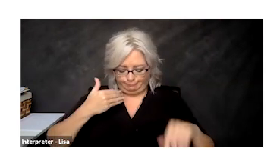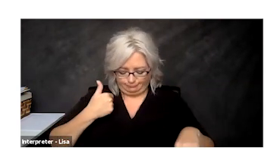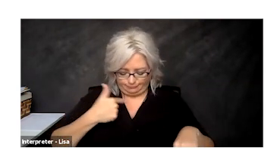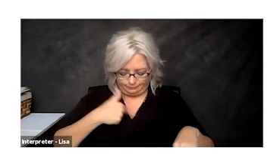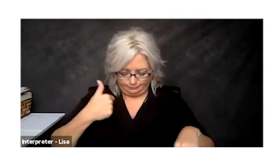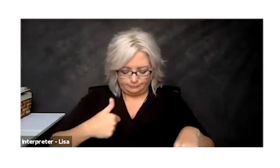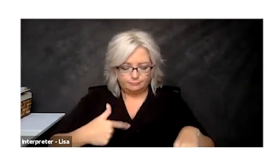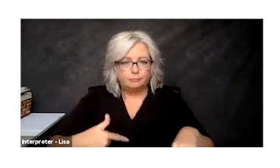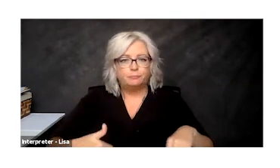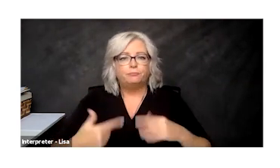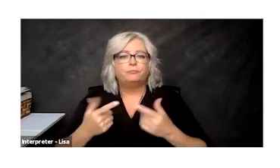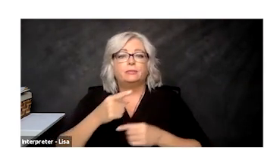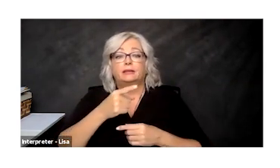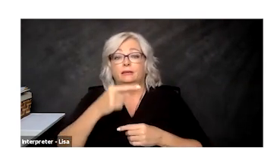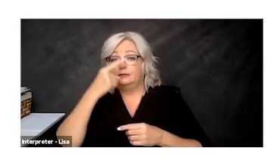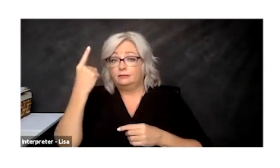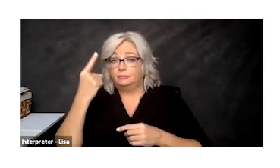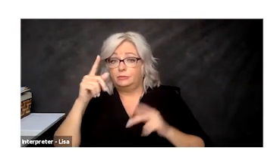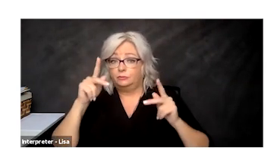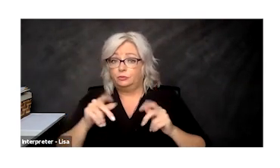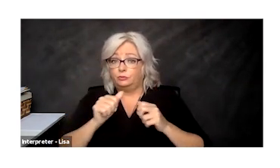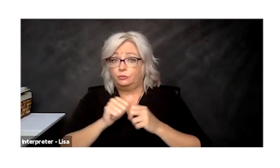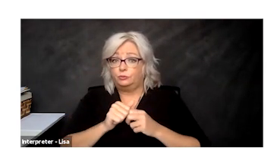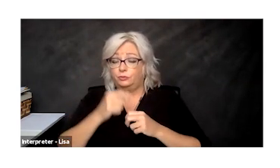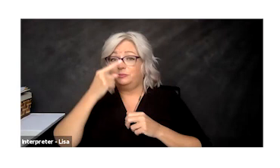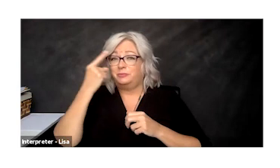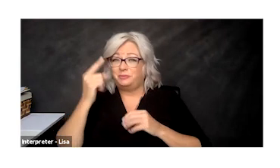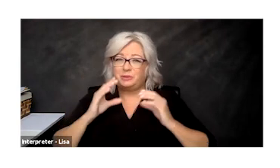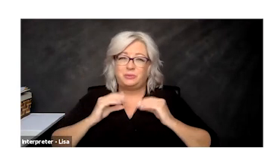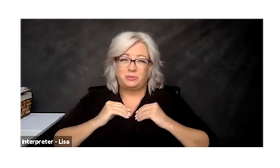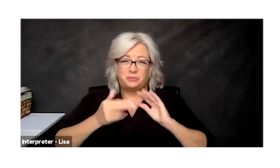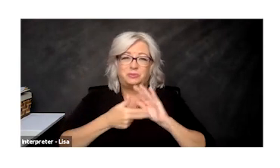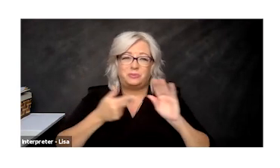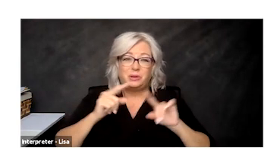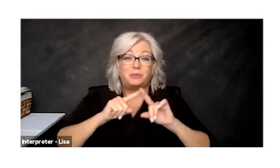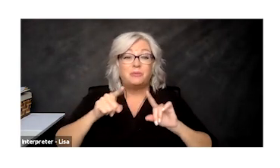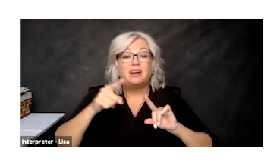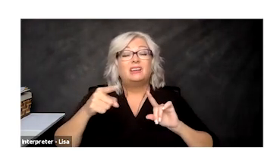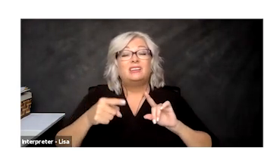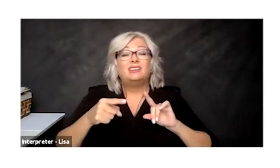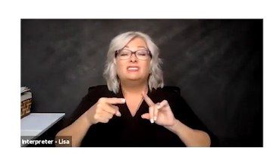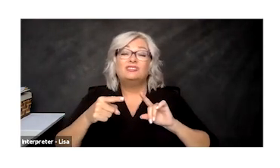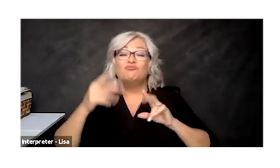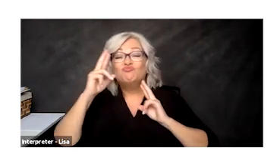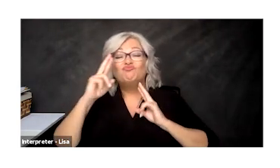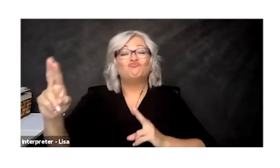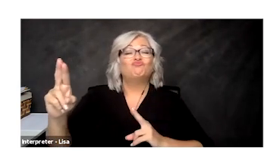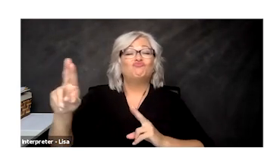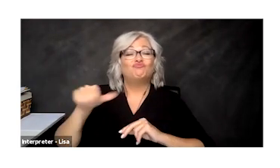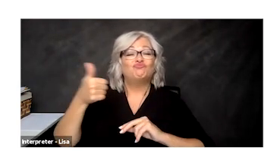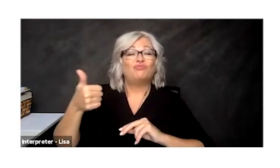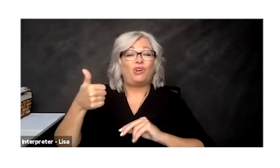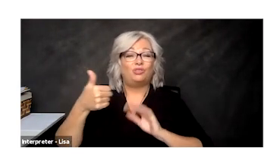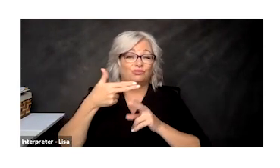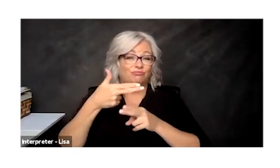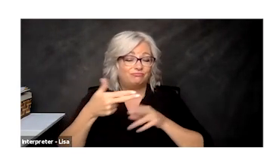is he a Black person with a Black-owned brand, he's also shouting out other important Black-owned brands. Another